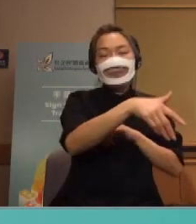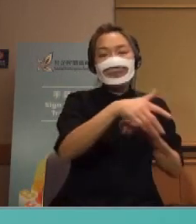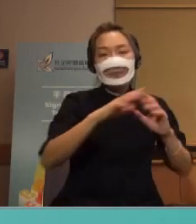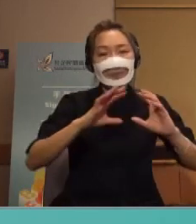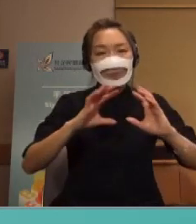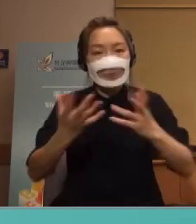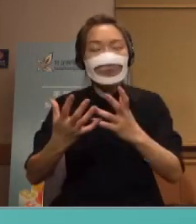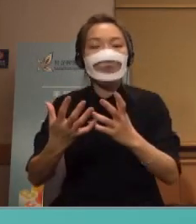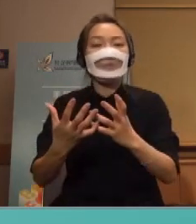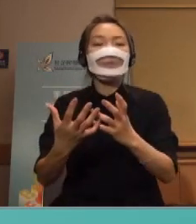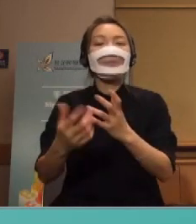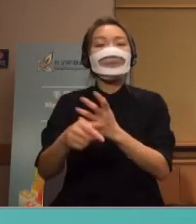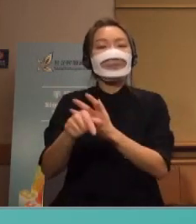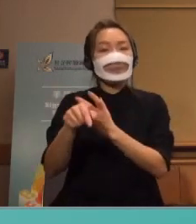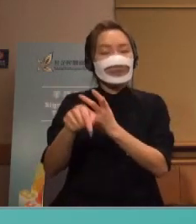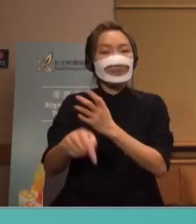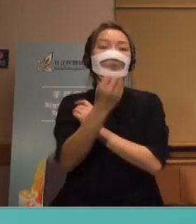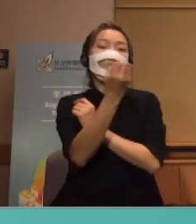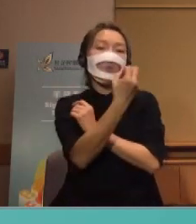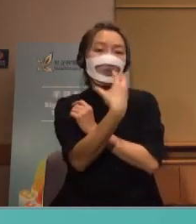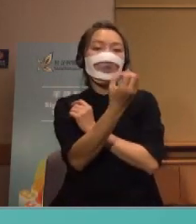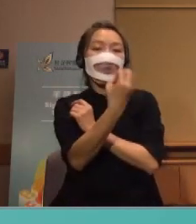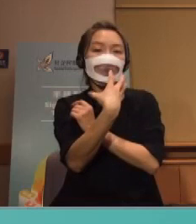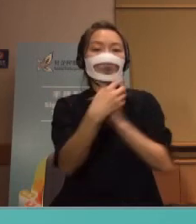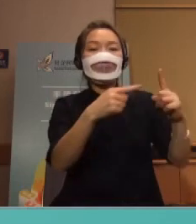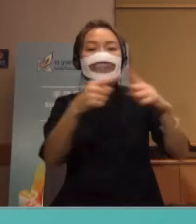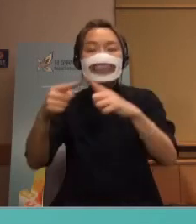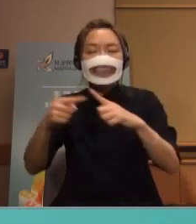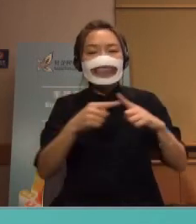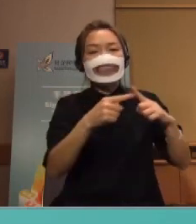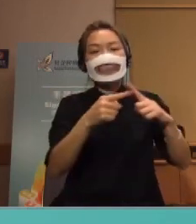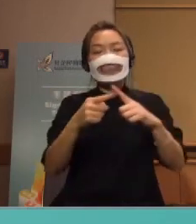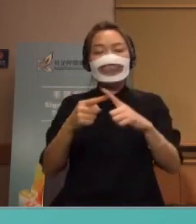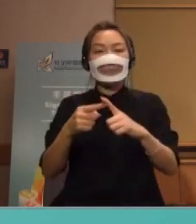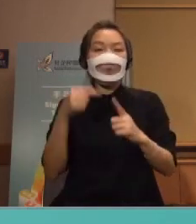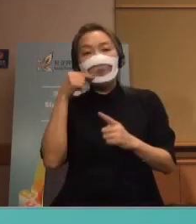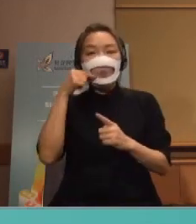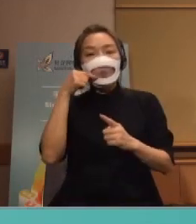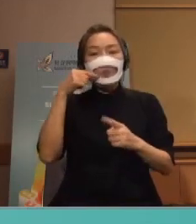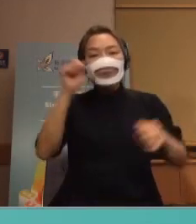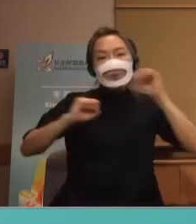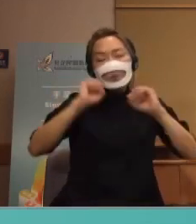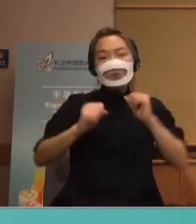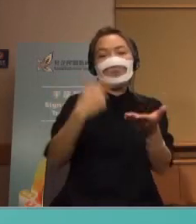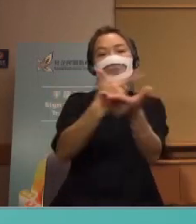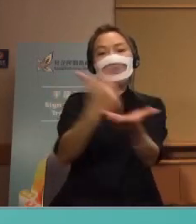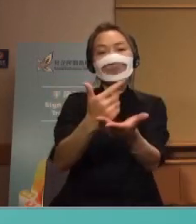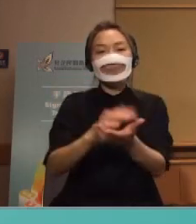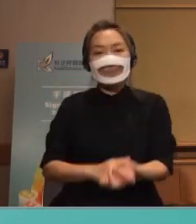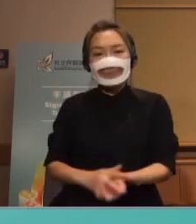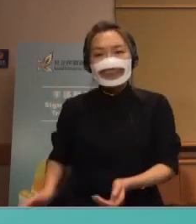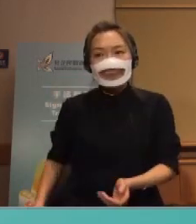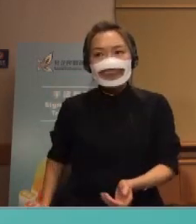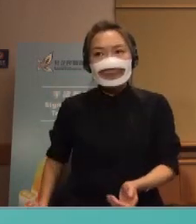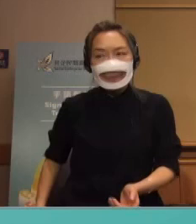the advantage they can take is all these offline events that we can do for them. Yeah. Next time, birthday come to Darling to